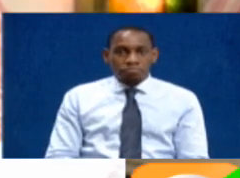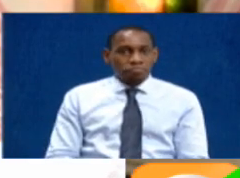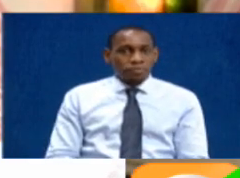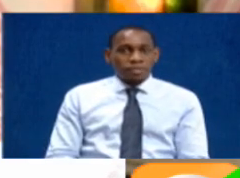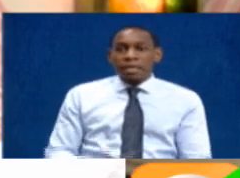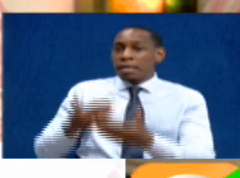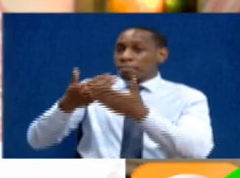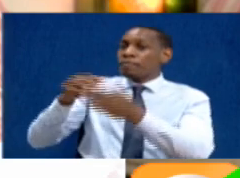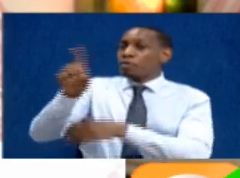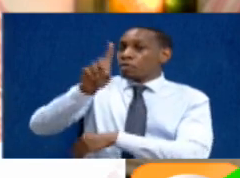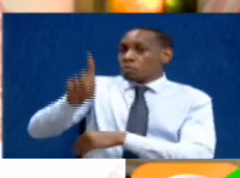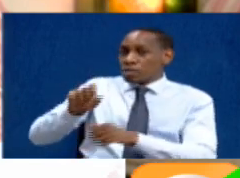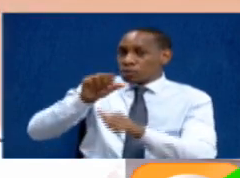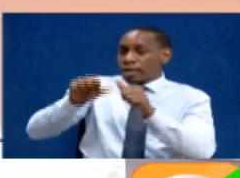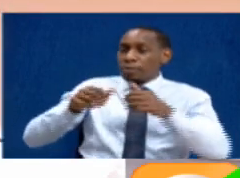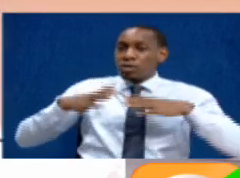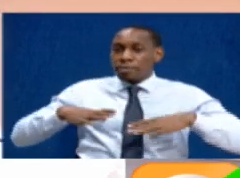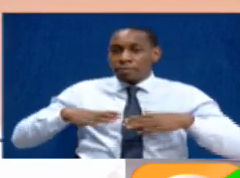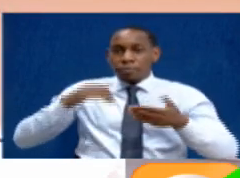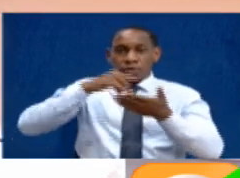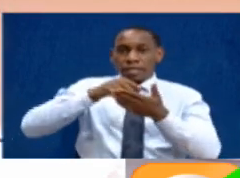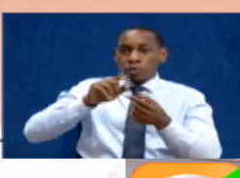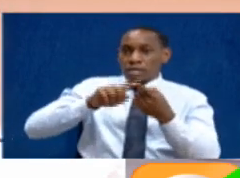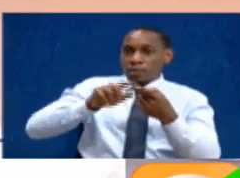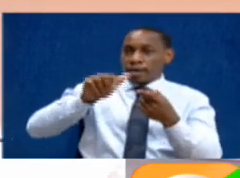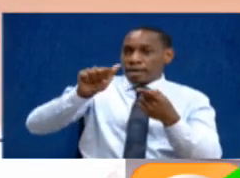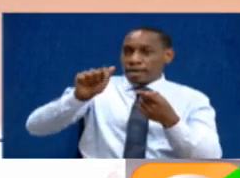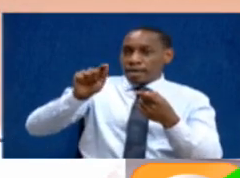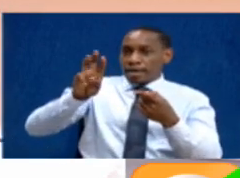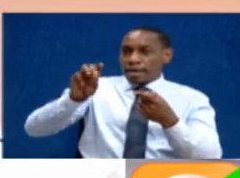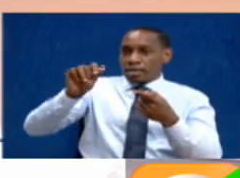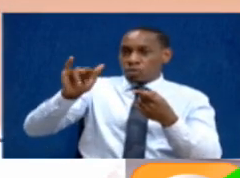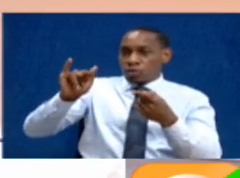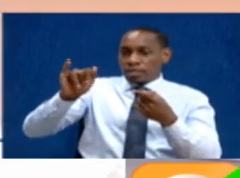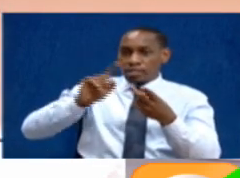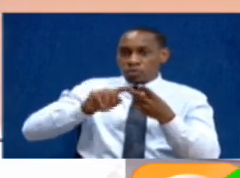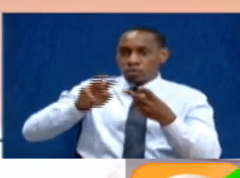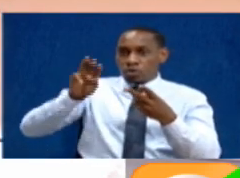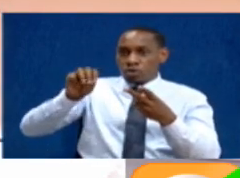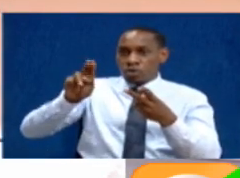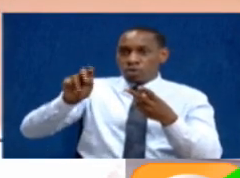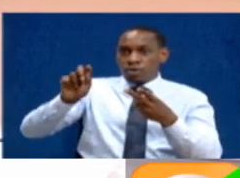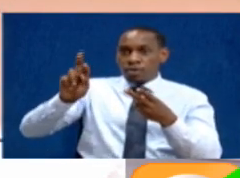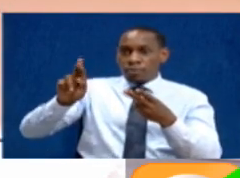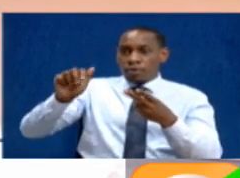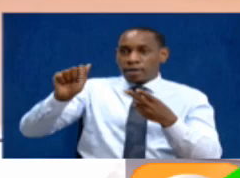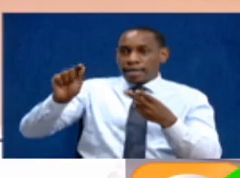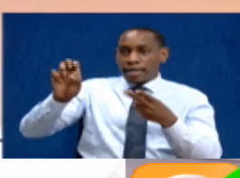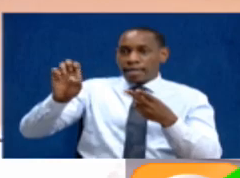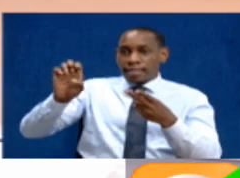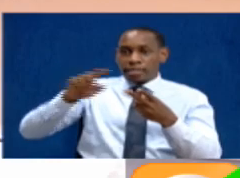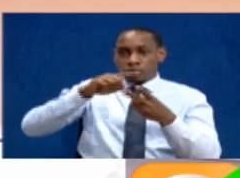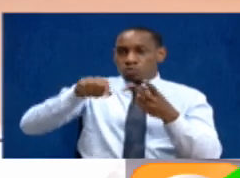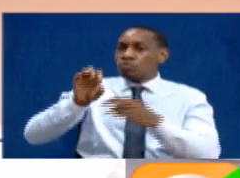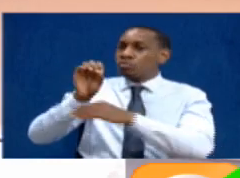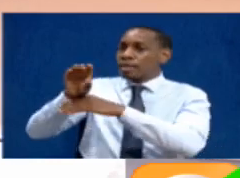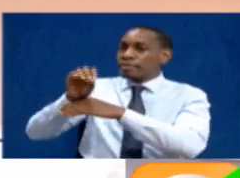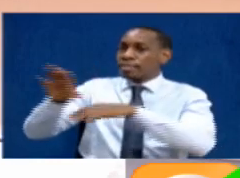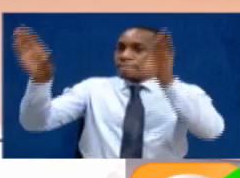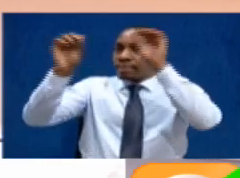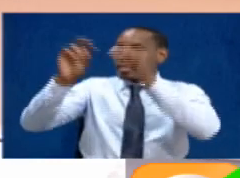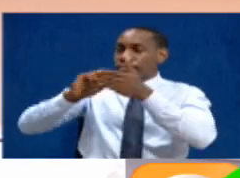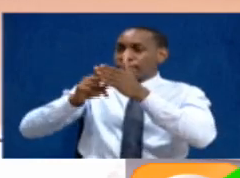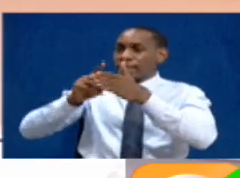All right, earlier on I was asking you about people like Francis Atwoli, David Morave, advising the president. What is this